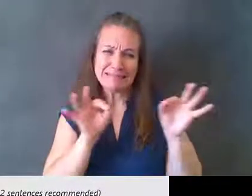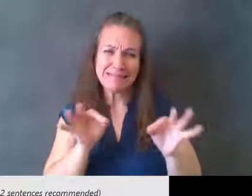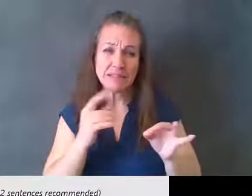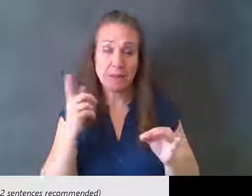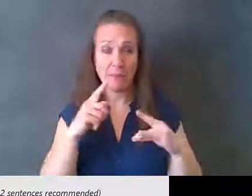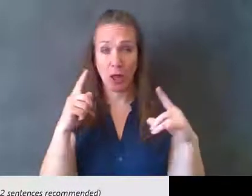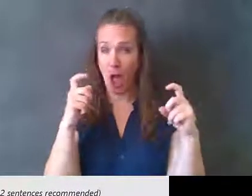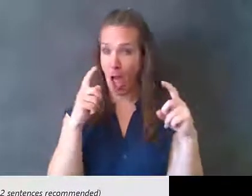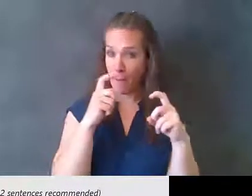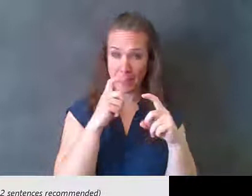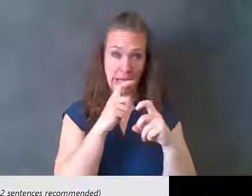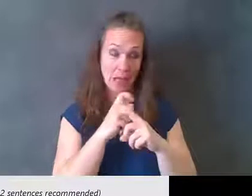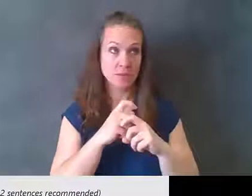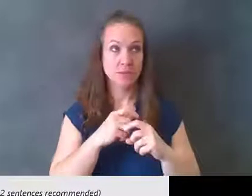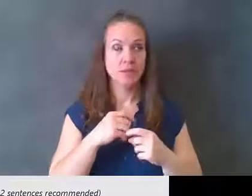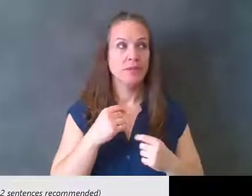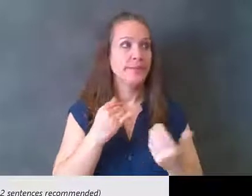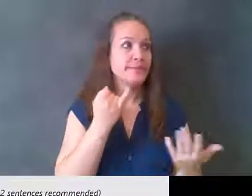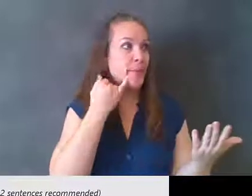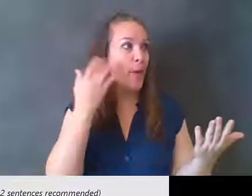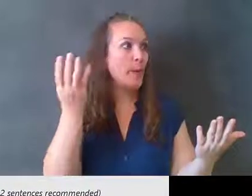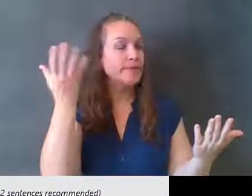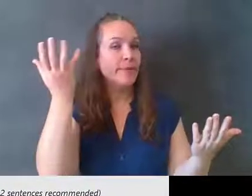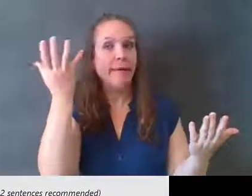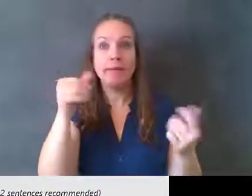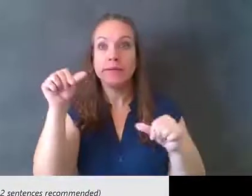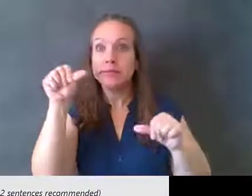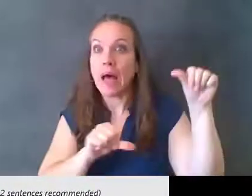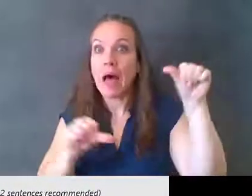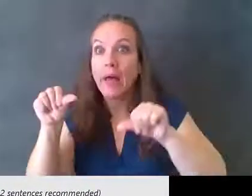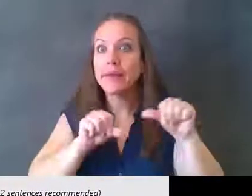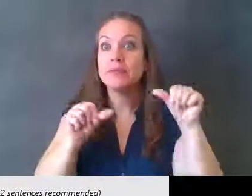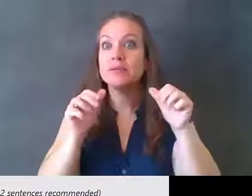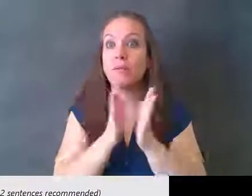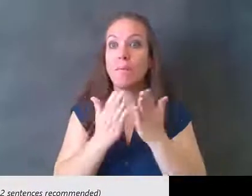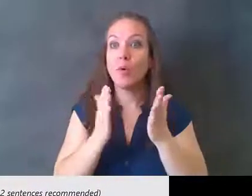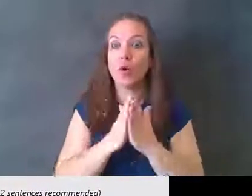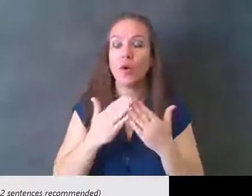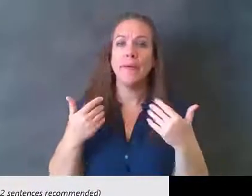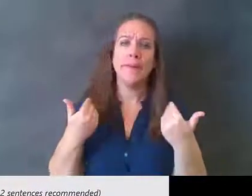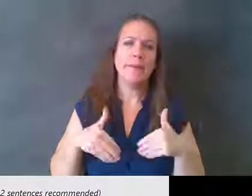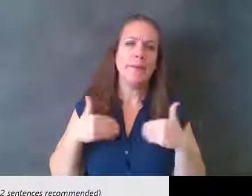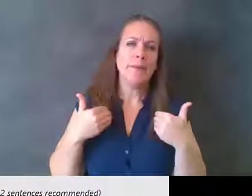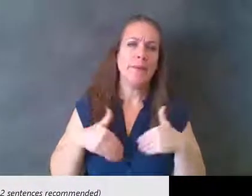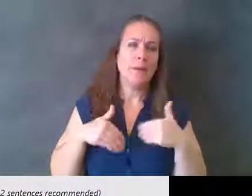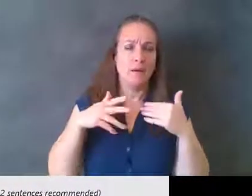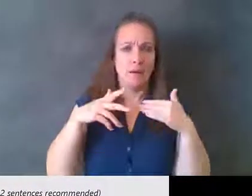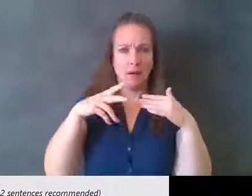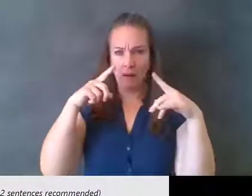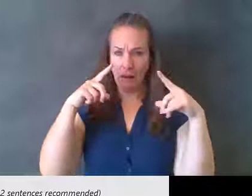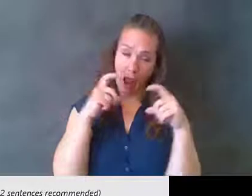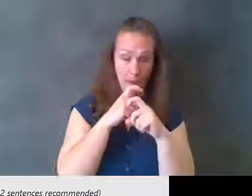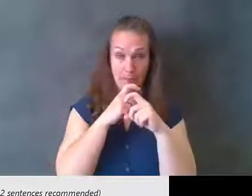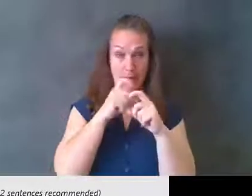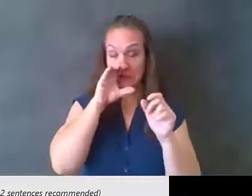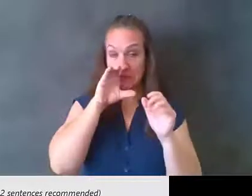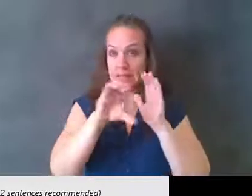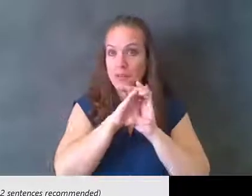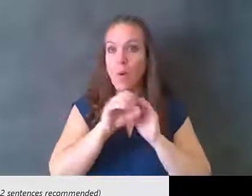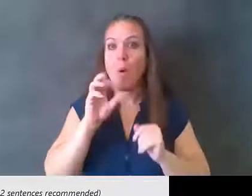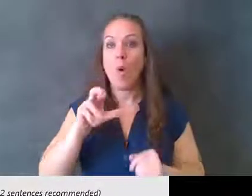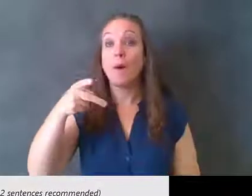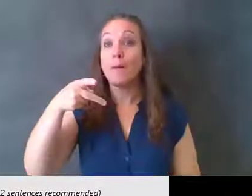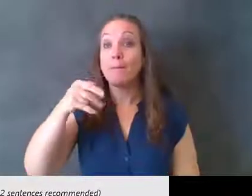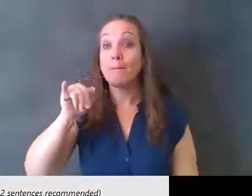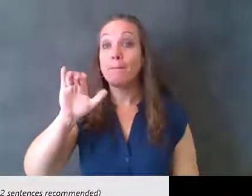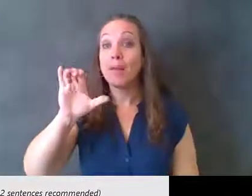talking about a science textbook that has a really complex image in it or a pictograph,